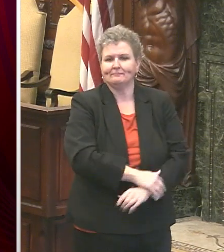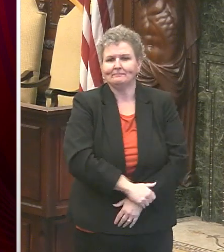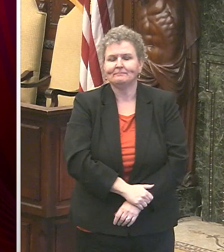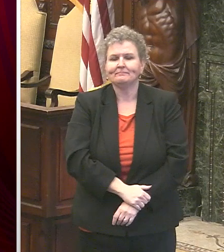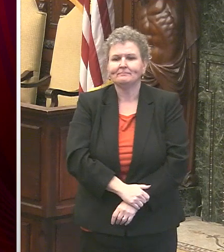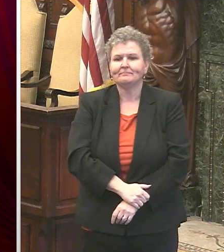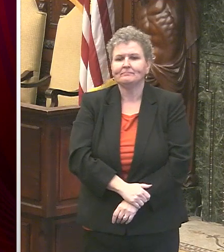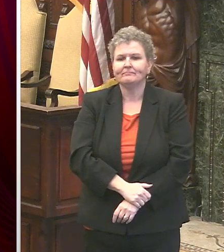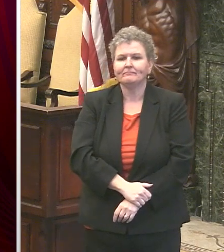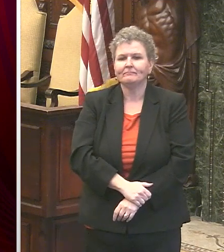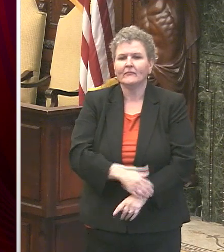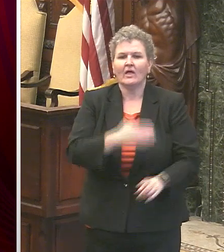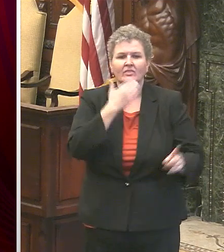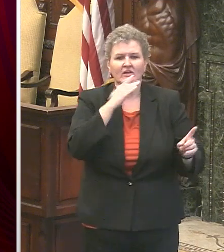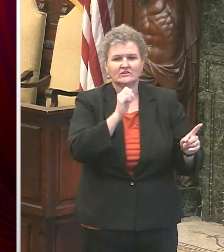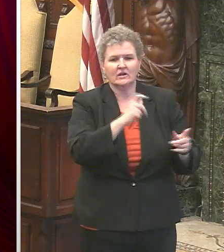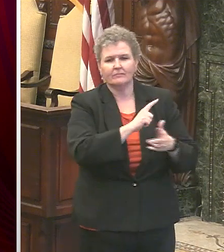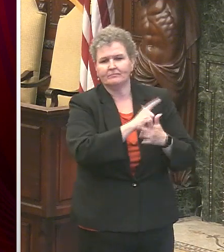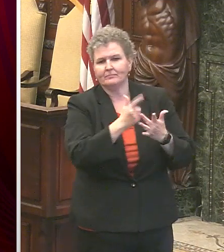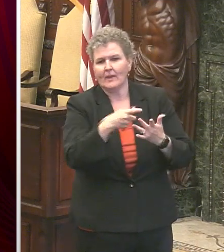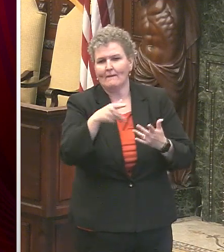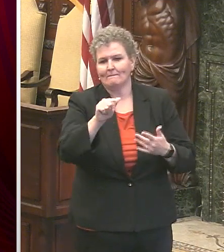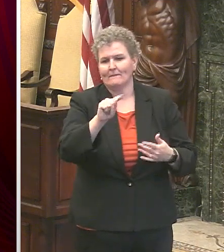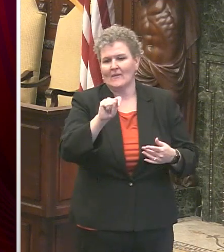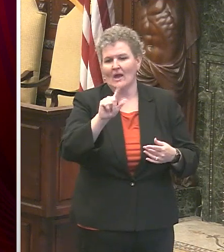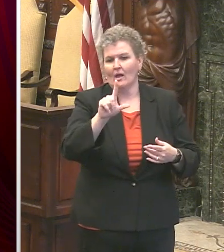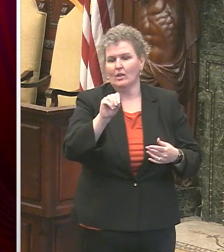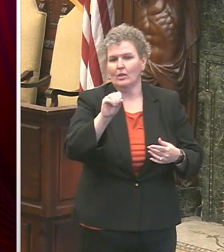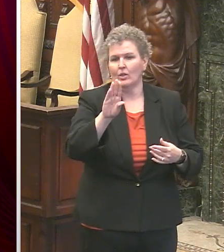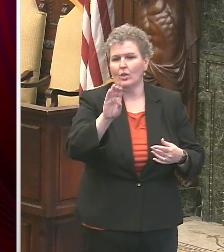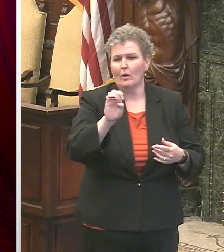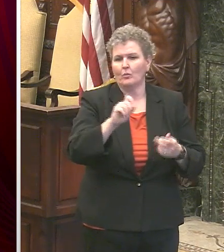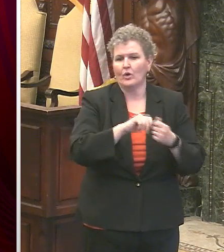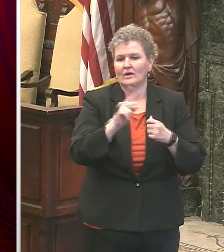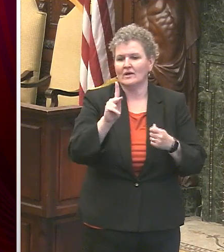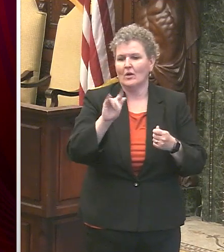Thanks, Jack. We're going to go to Pat Loeb of KYW News Radio.